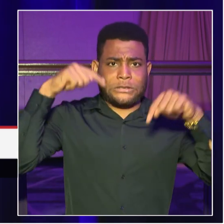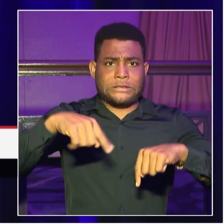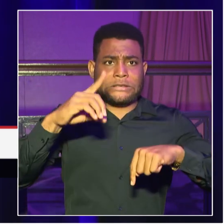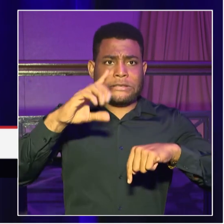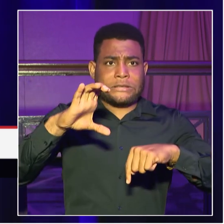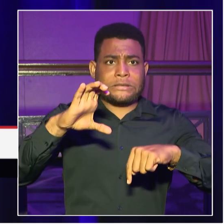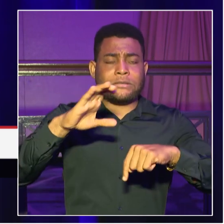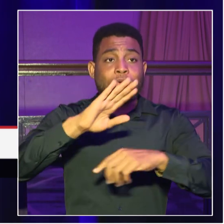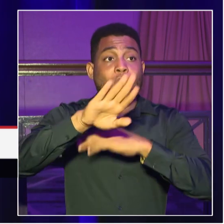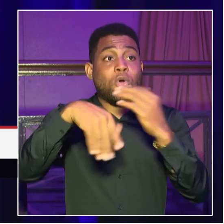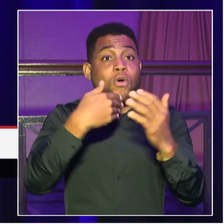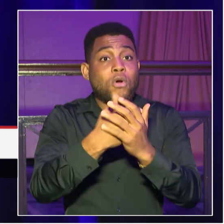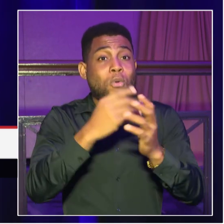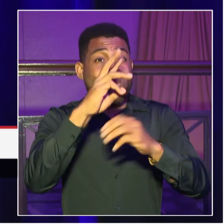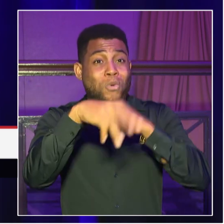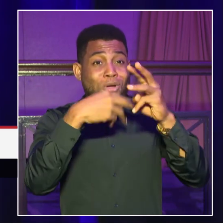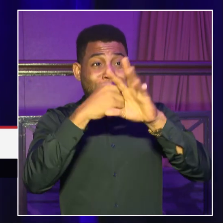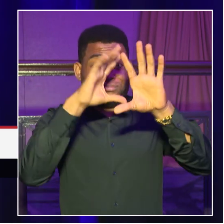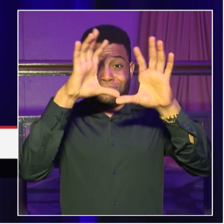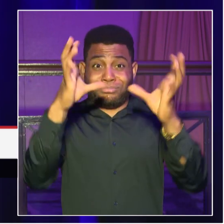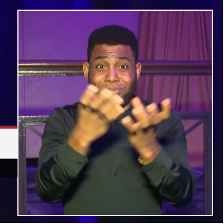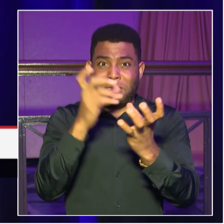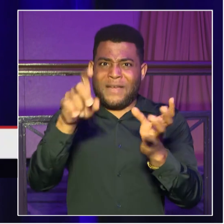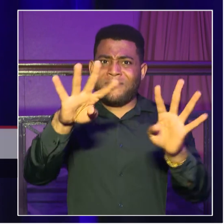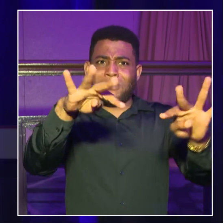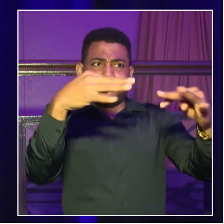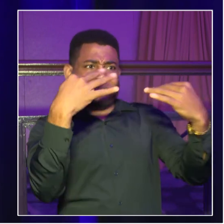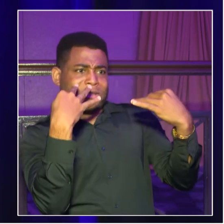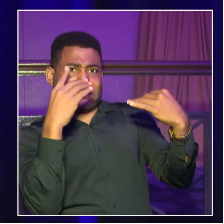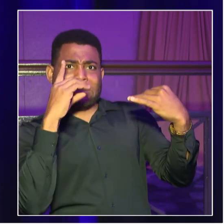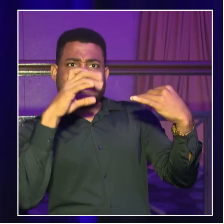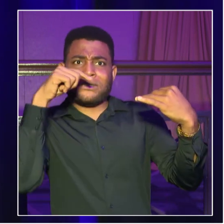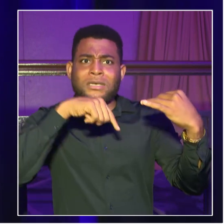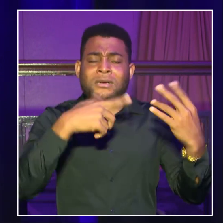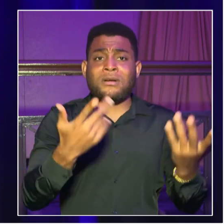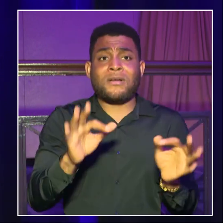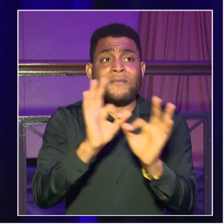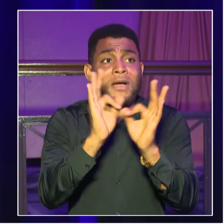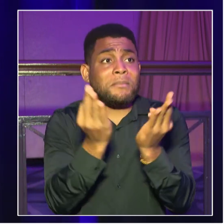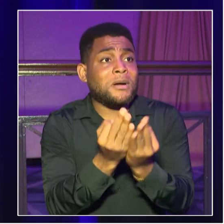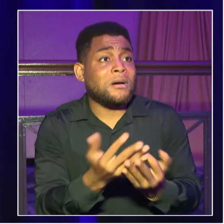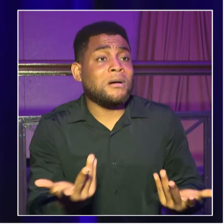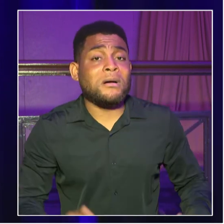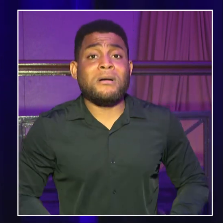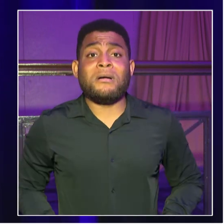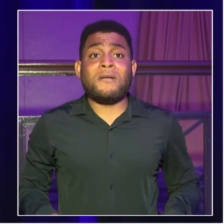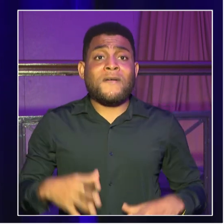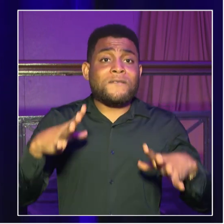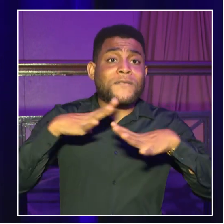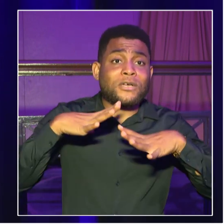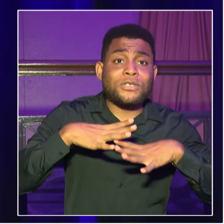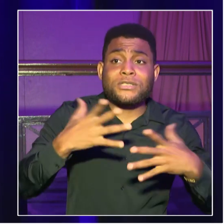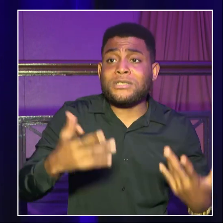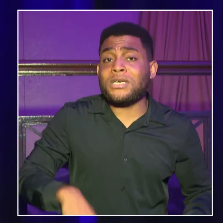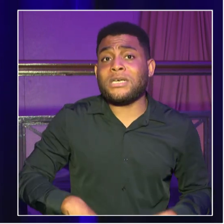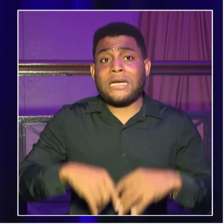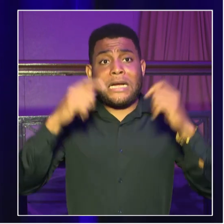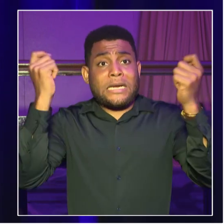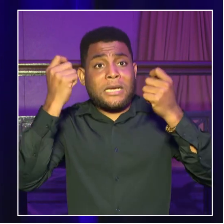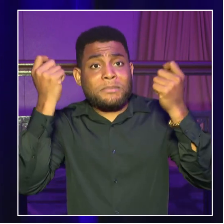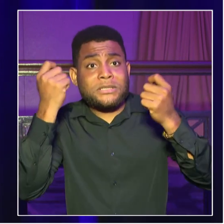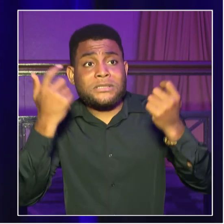family vacations, family reunions, sorority events, you name it, to come to